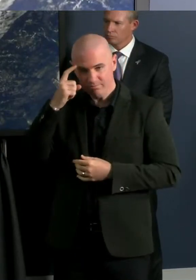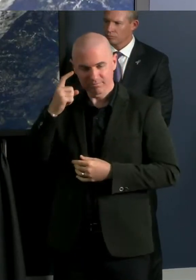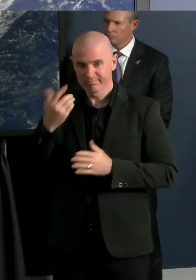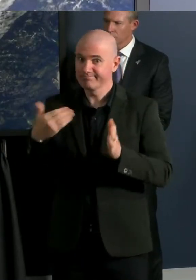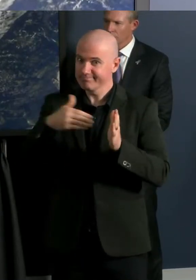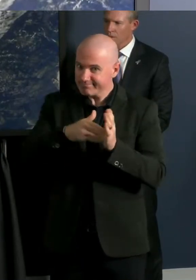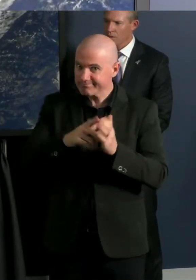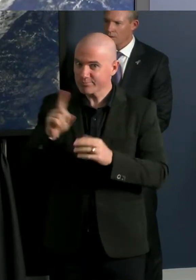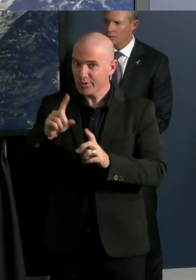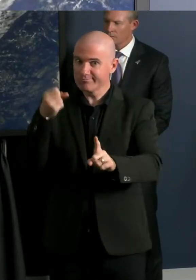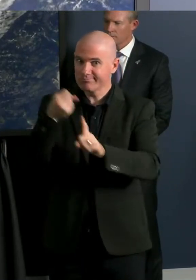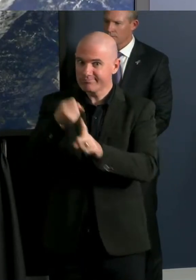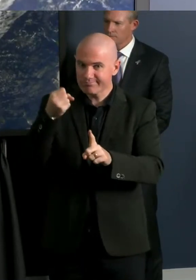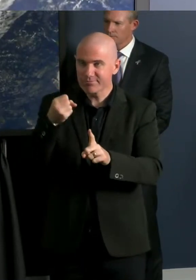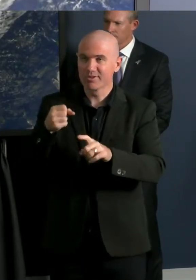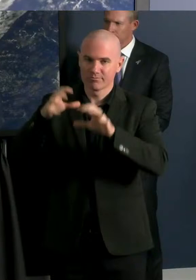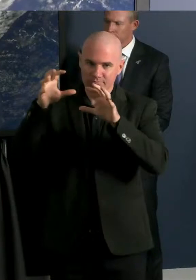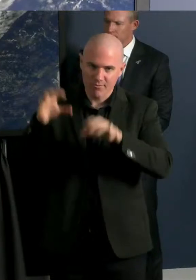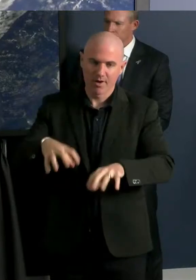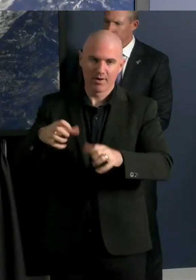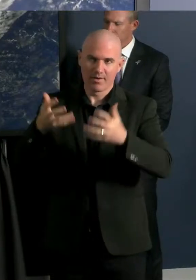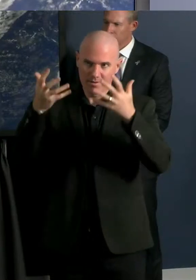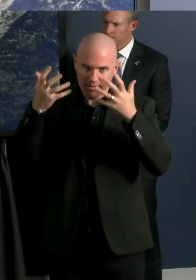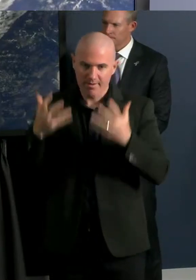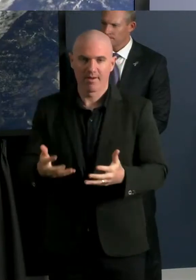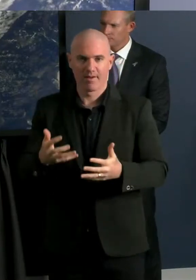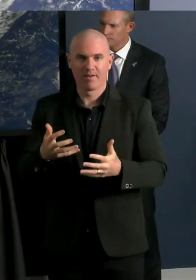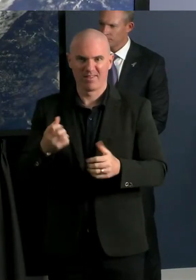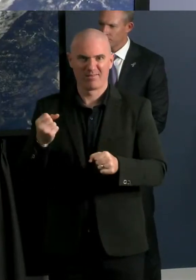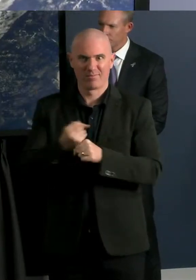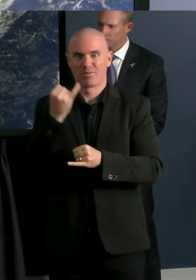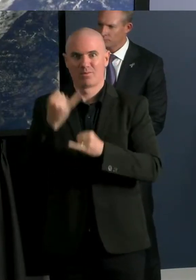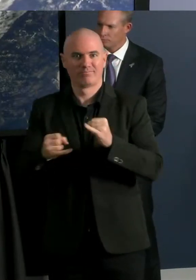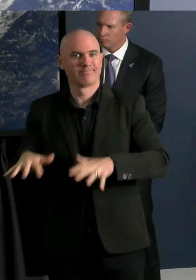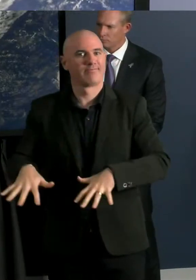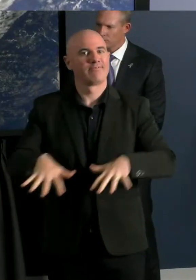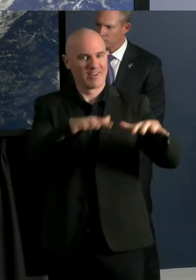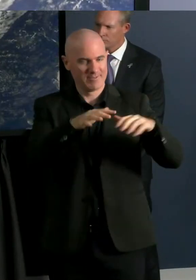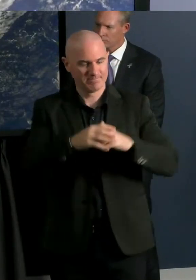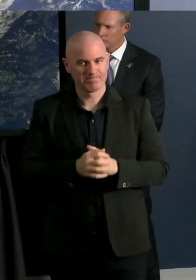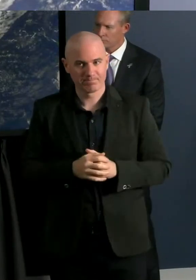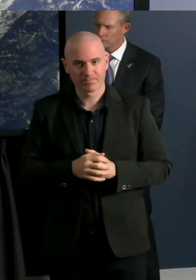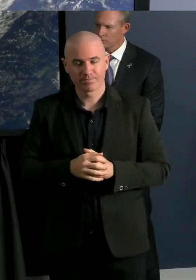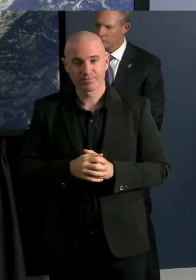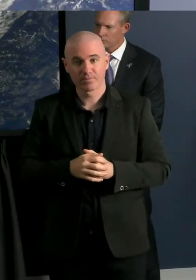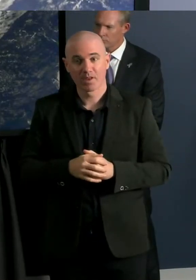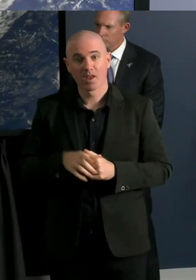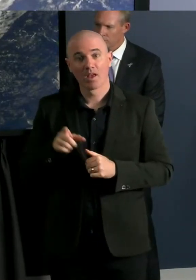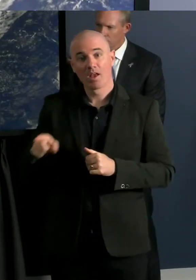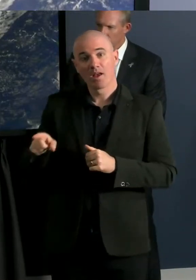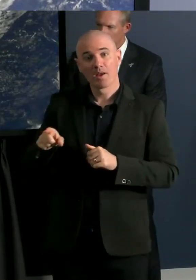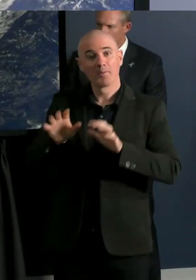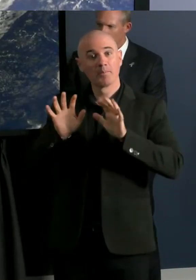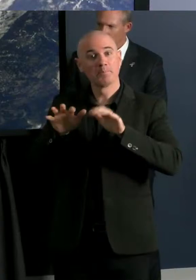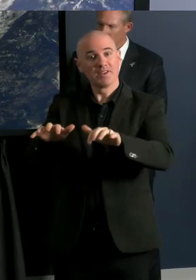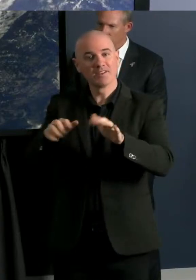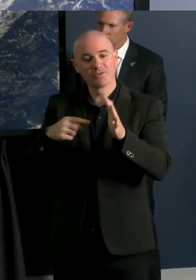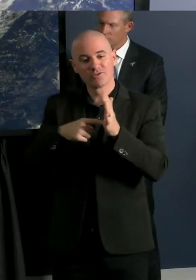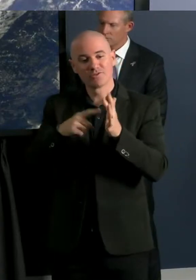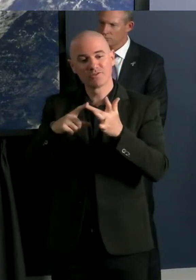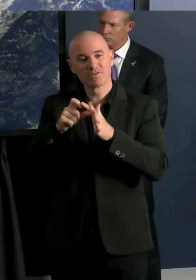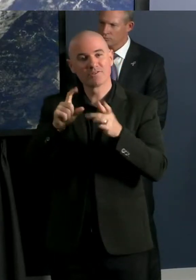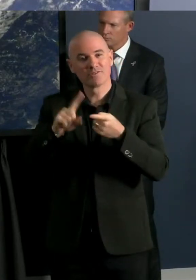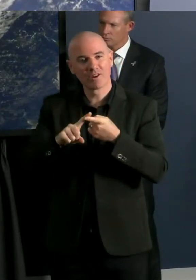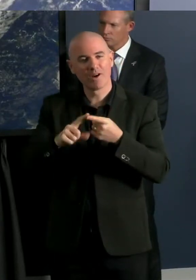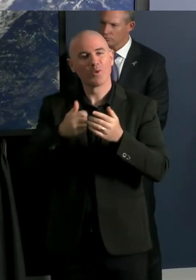flooding impacts and a lot of rainfall from this system as well. So we could see storm tide impacts as we see Tropical